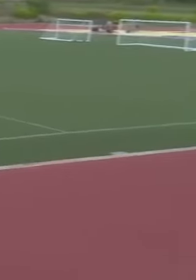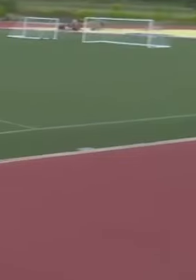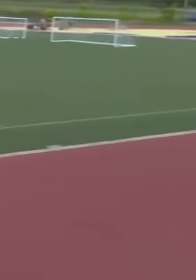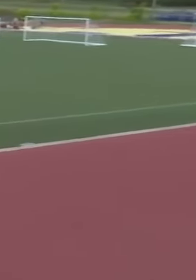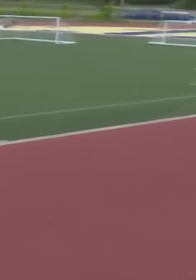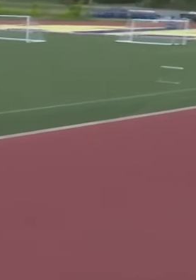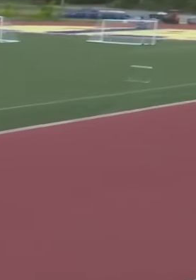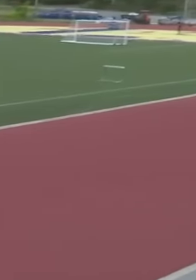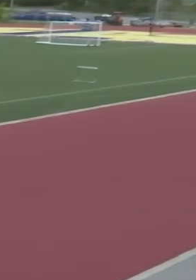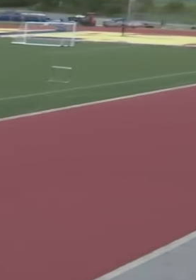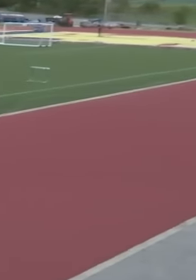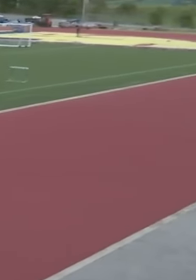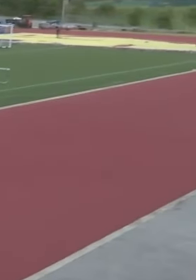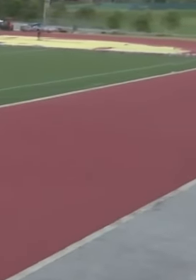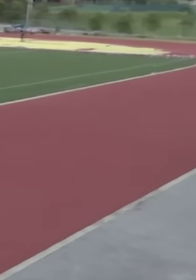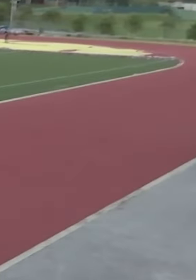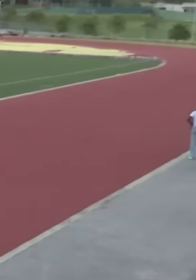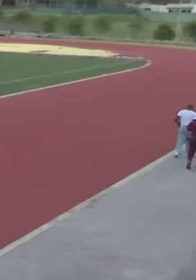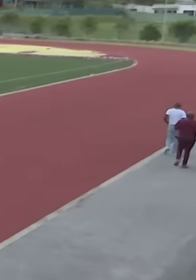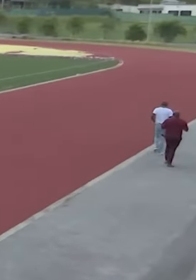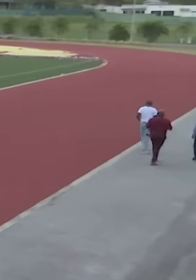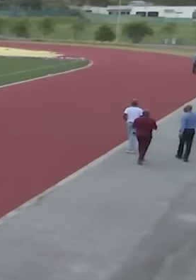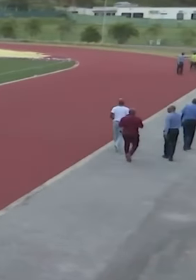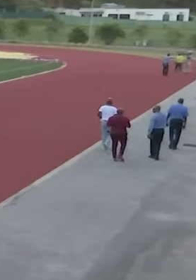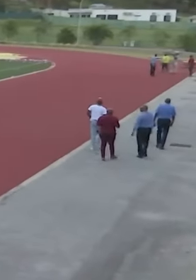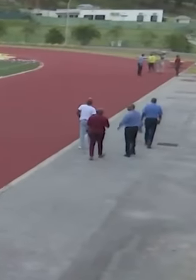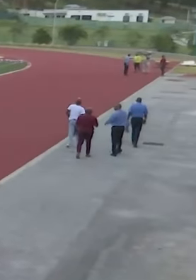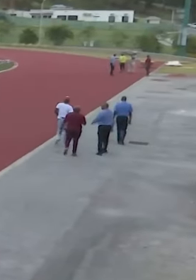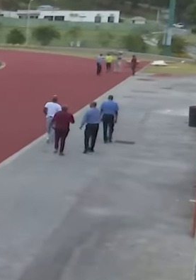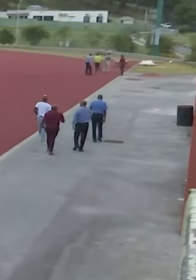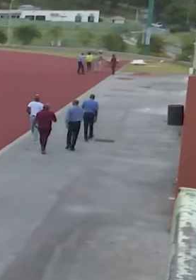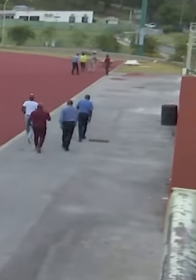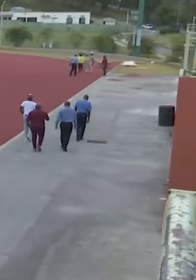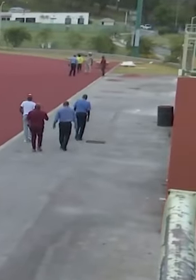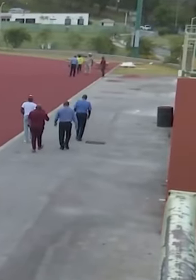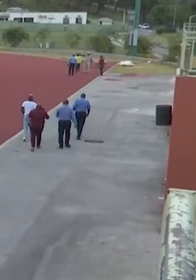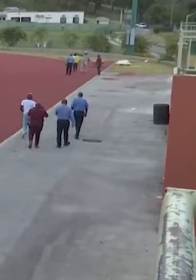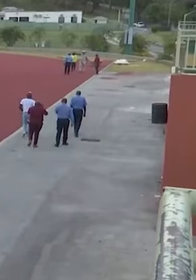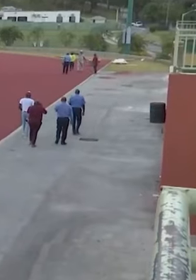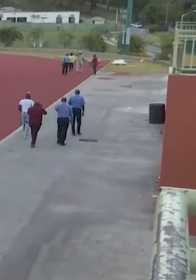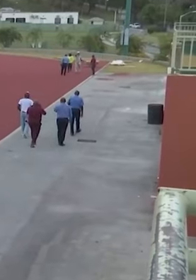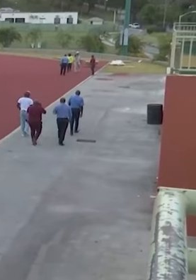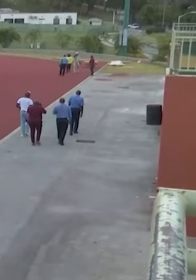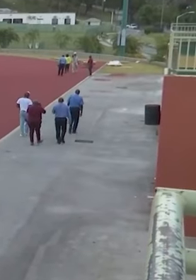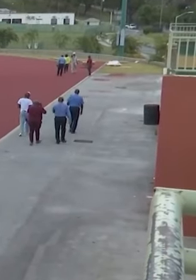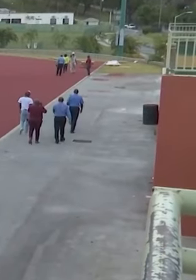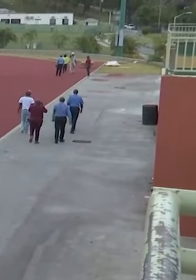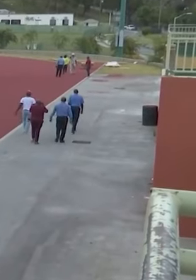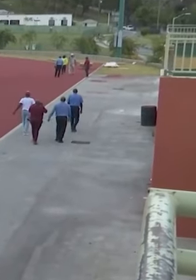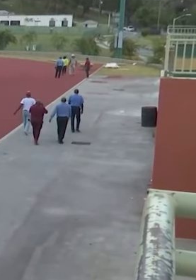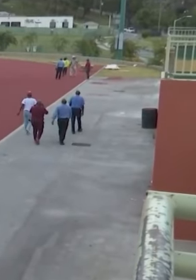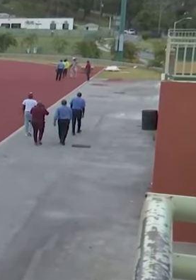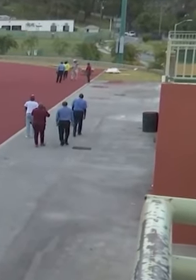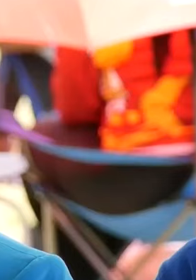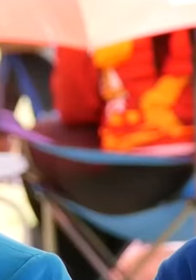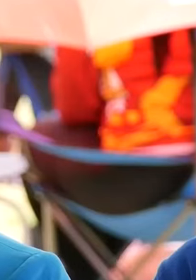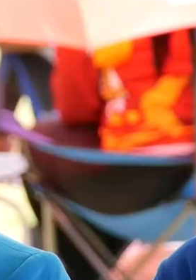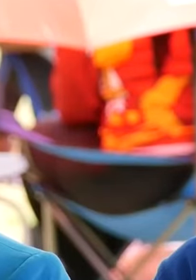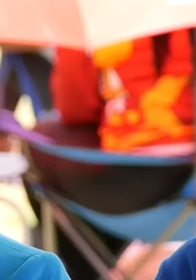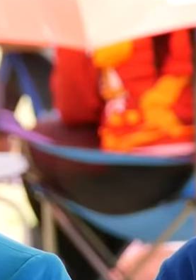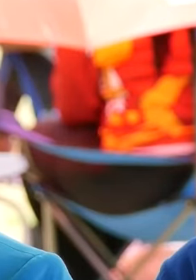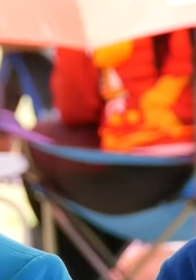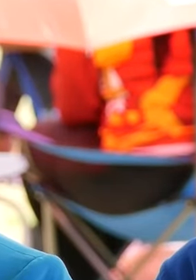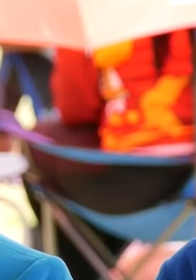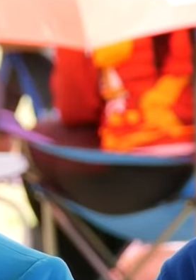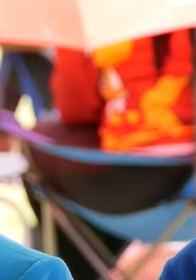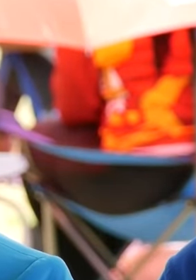Sports Complex after conversations with head of UE's Academy, Dr. Rudolph Aline. I can tell you that as of our last